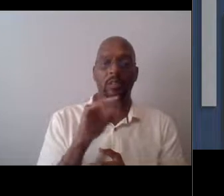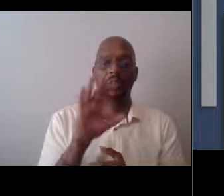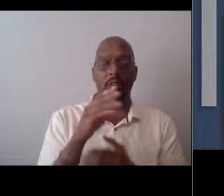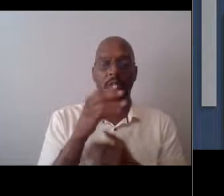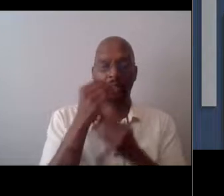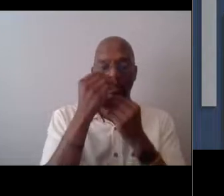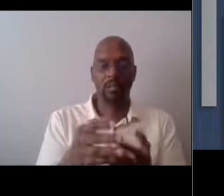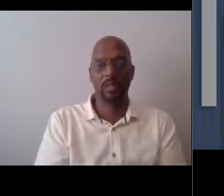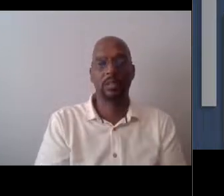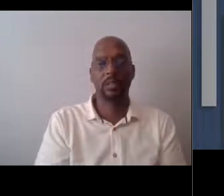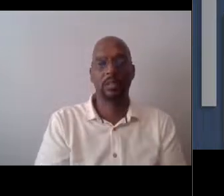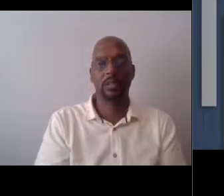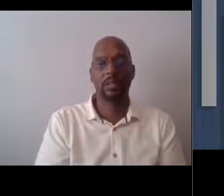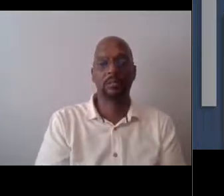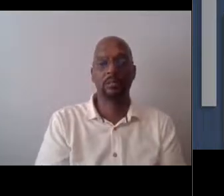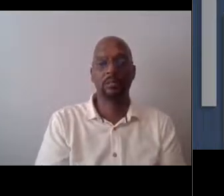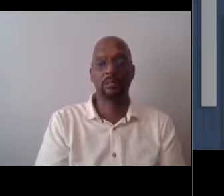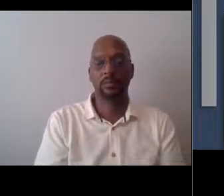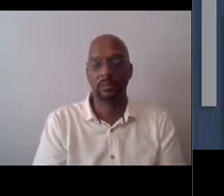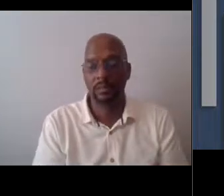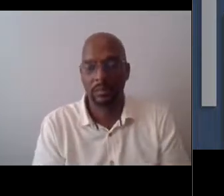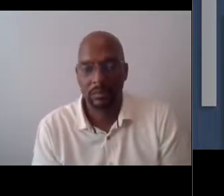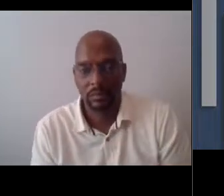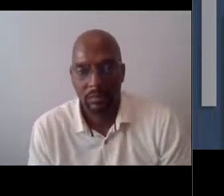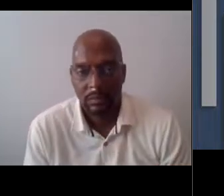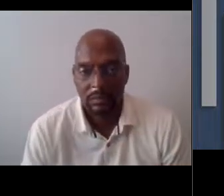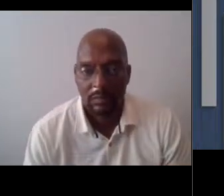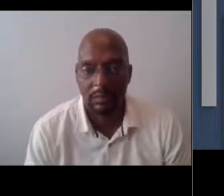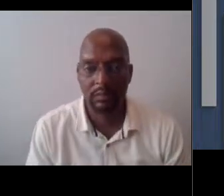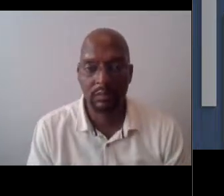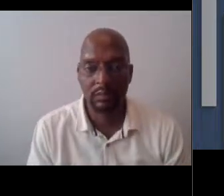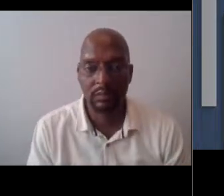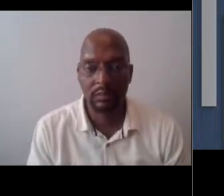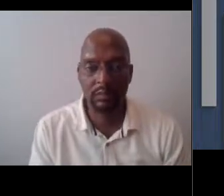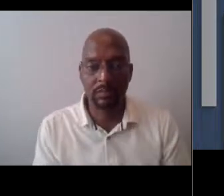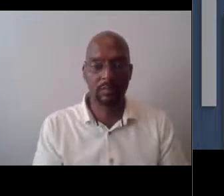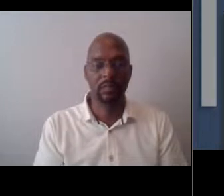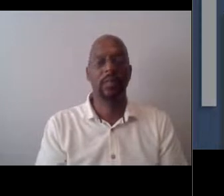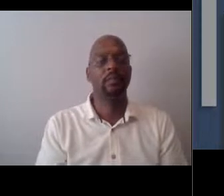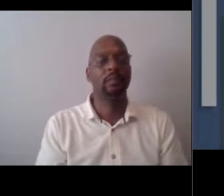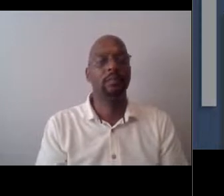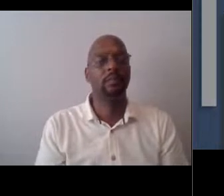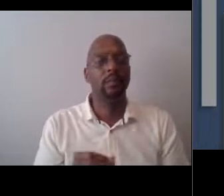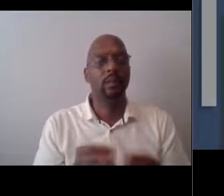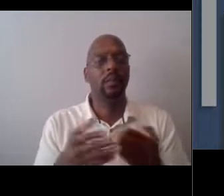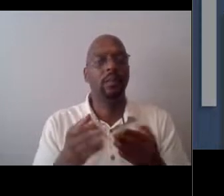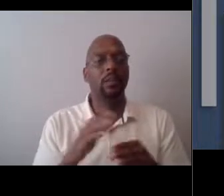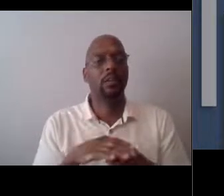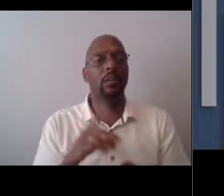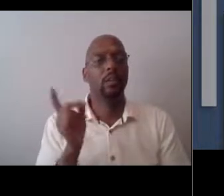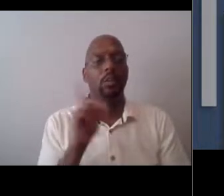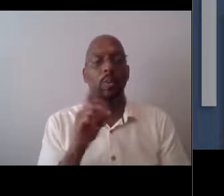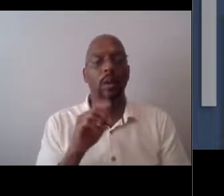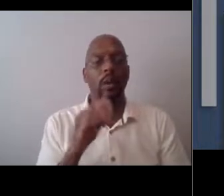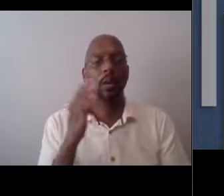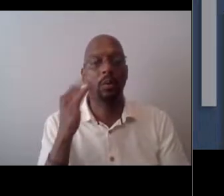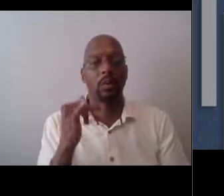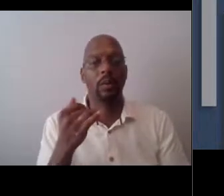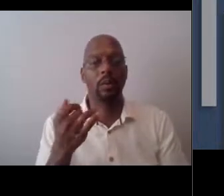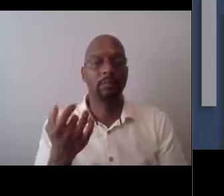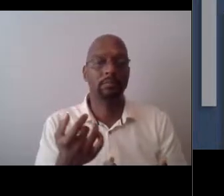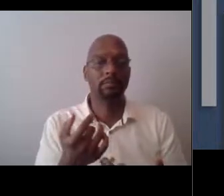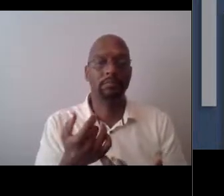Based on what I've read, I'm thinking like this is thick data, more focused on the where and why, because you're trying to take a hyper-local